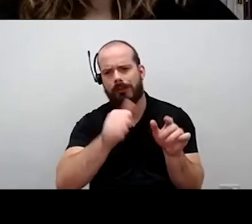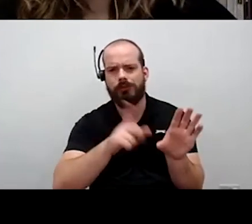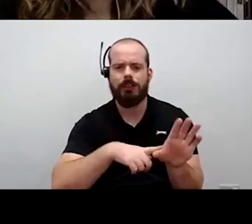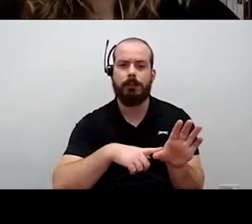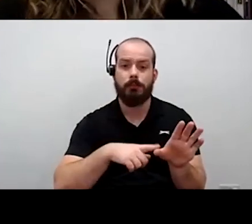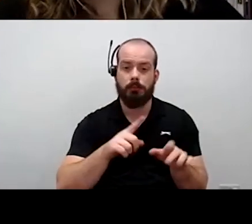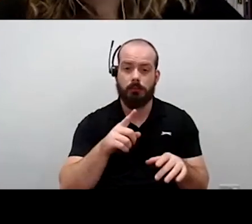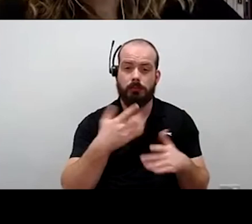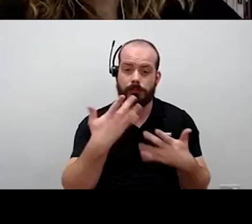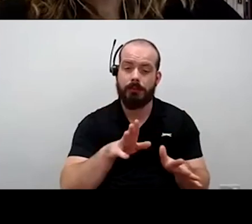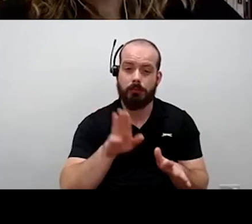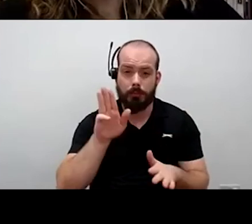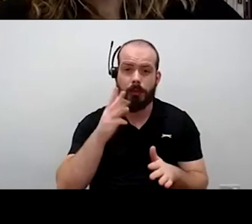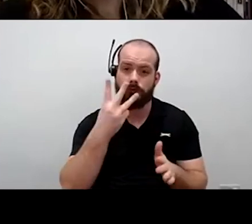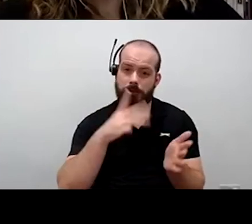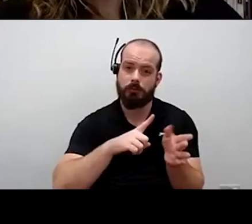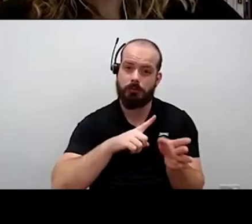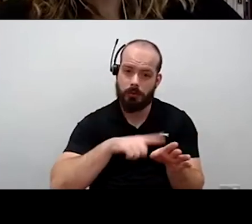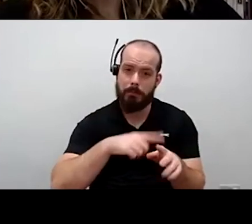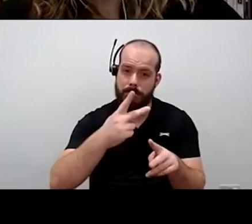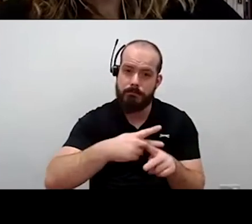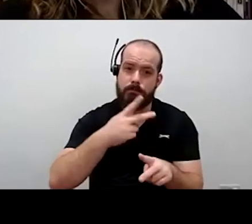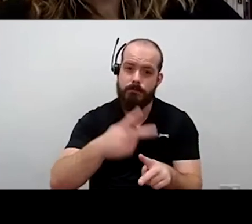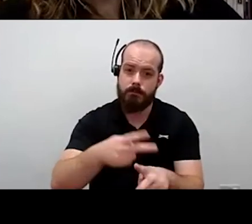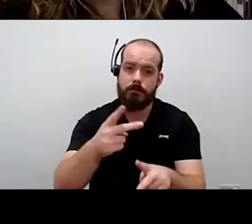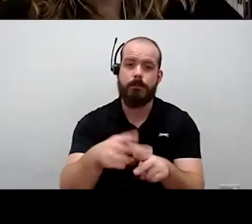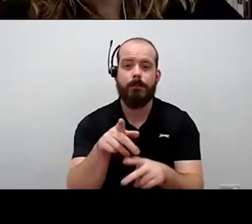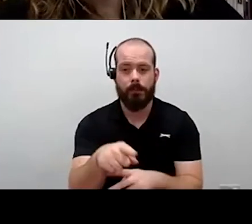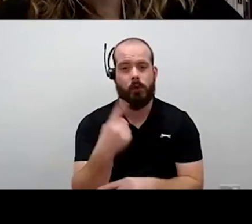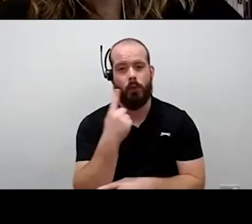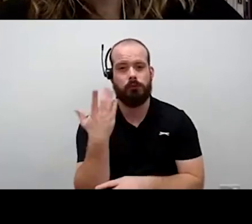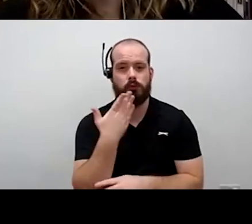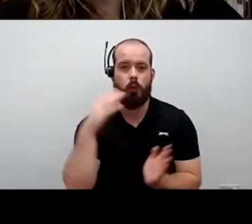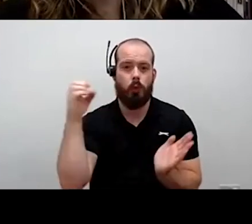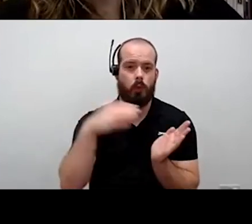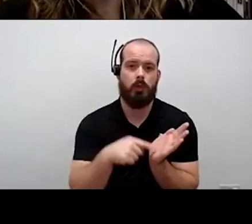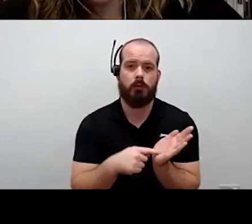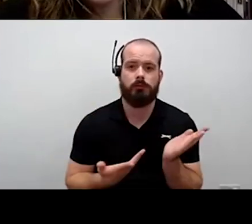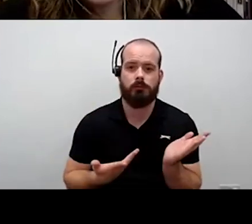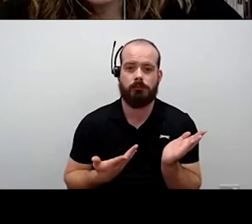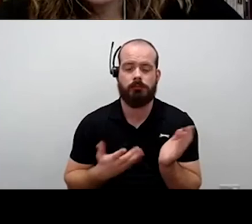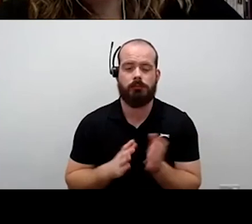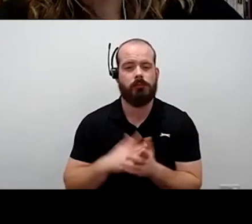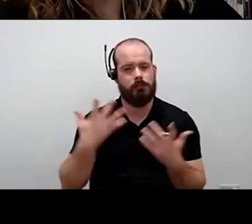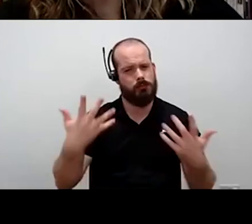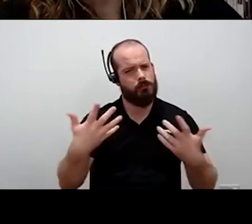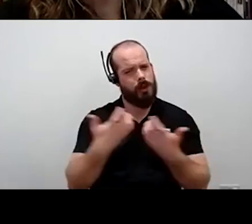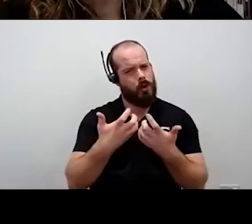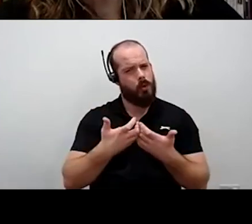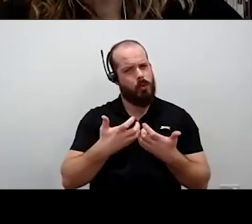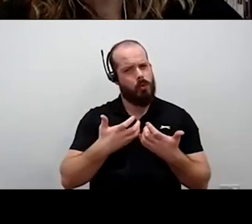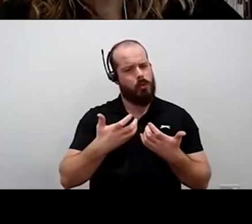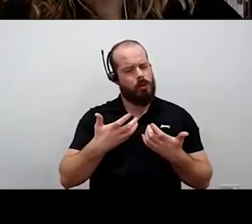I mean, this is a panel on a roof for a school. And how are you expecting the bigger groups to come in and take on projects like that unless